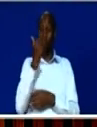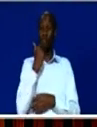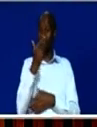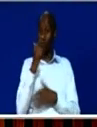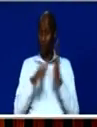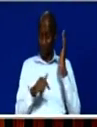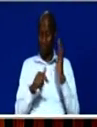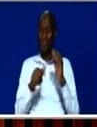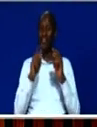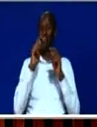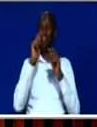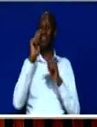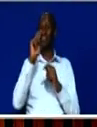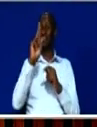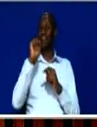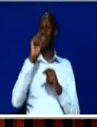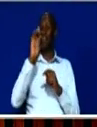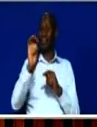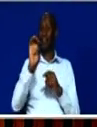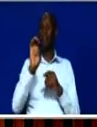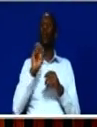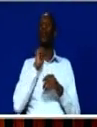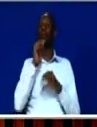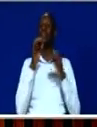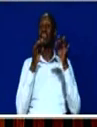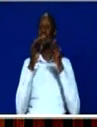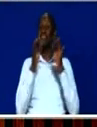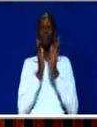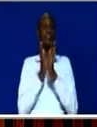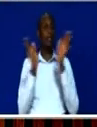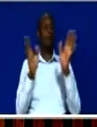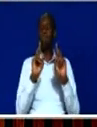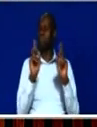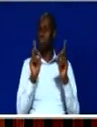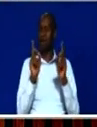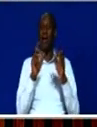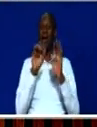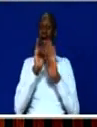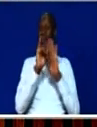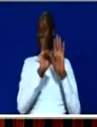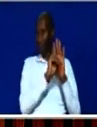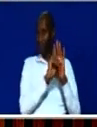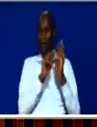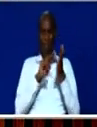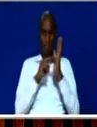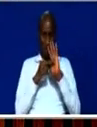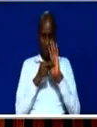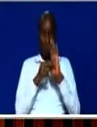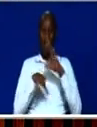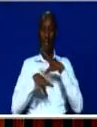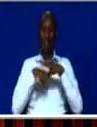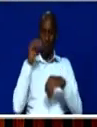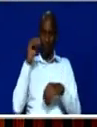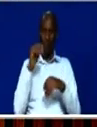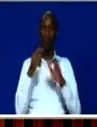the issue of trade barriers. We are not just describing the general word. So it is identifying, meaning to establish